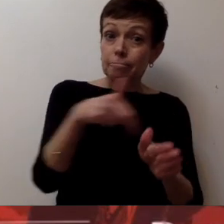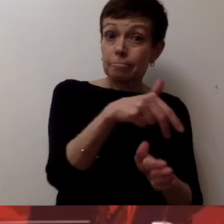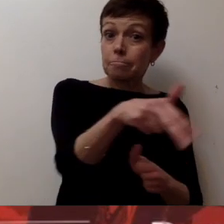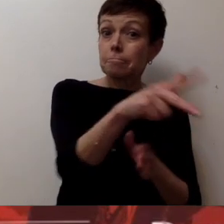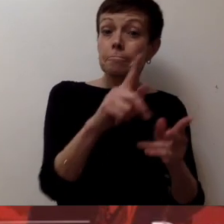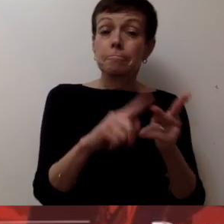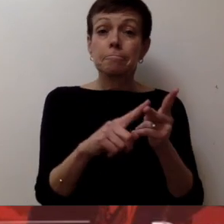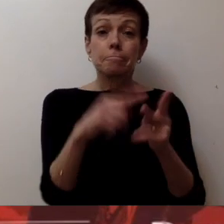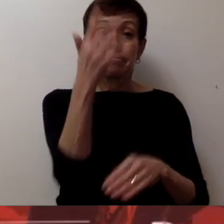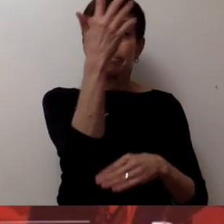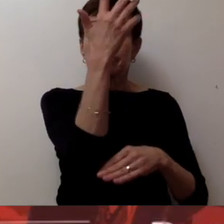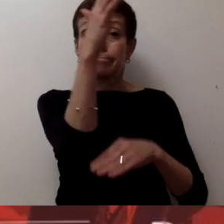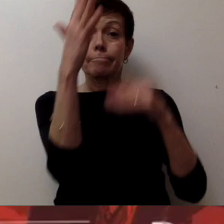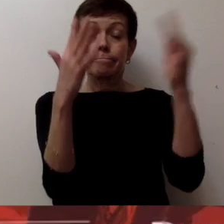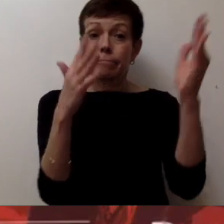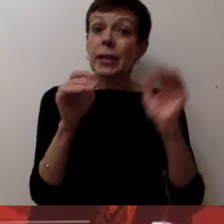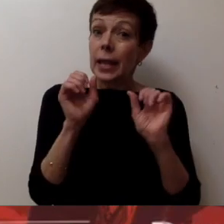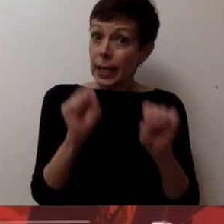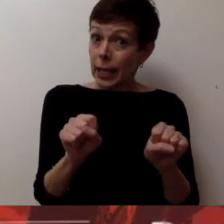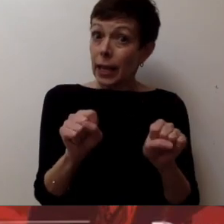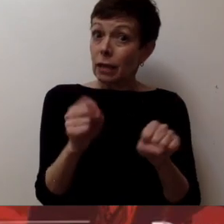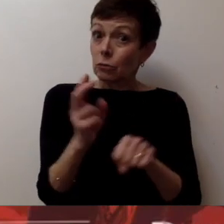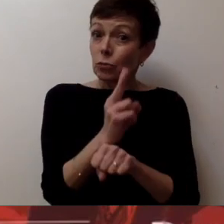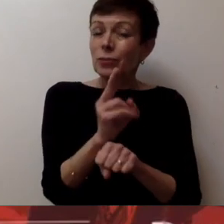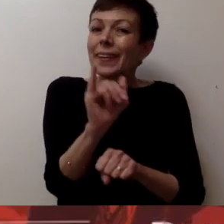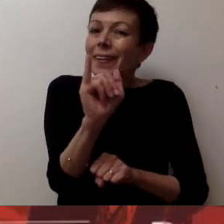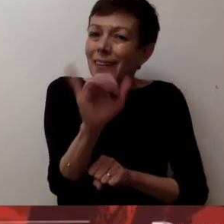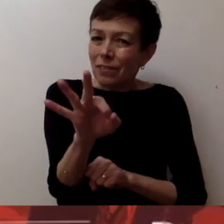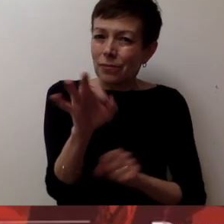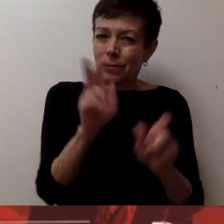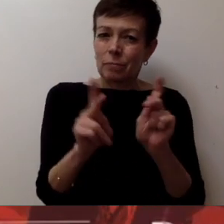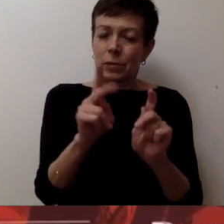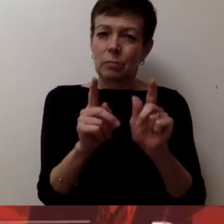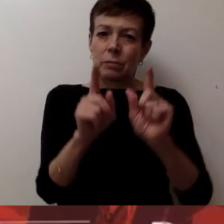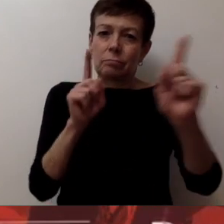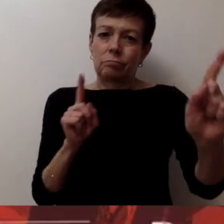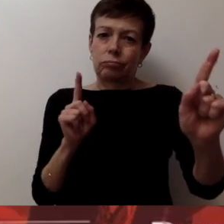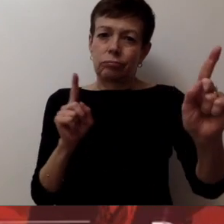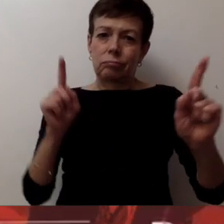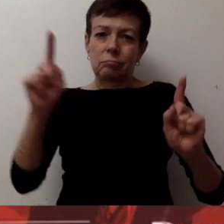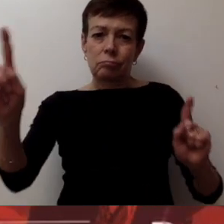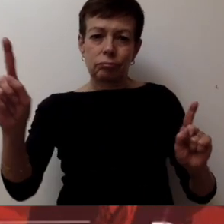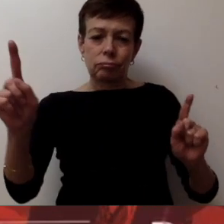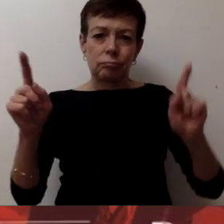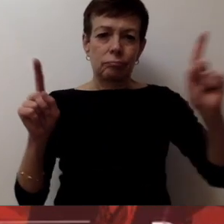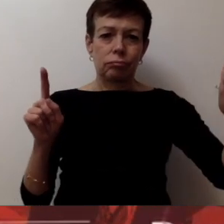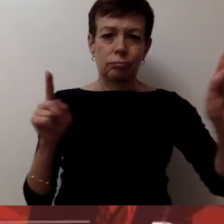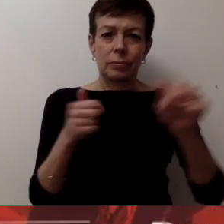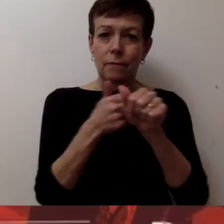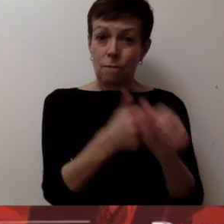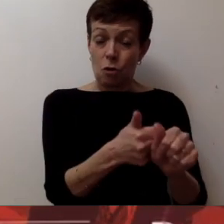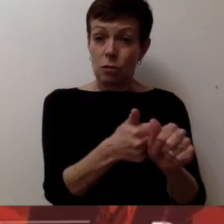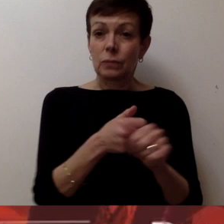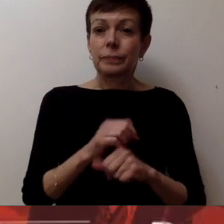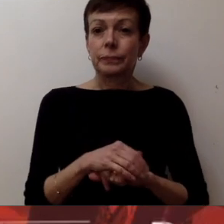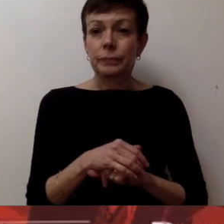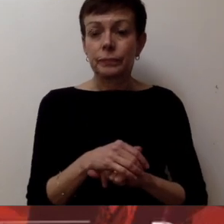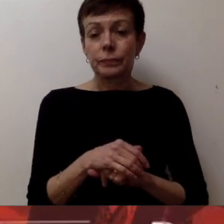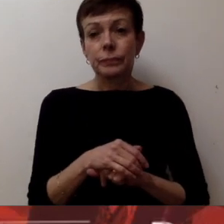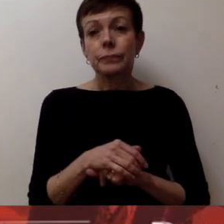as long as people are following appropriate social distancing protocols. So we still encourage people to